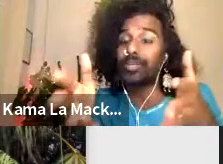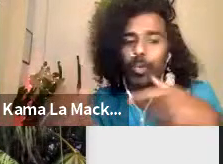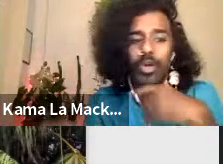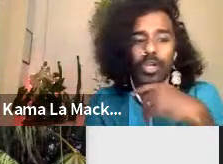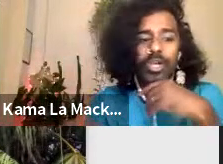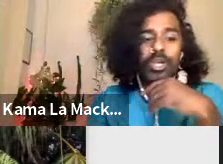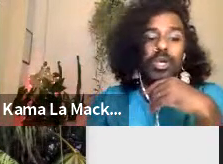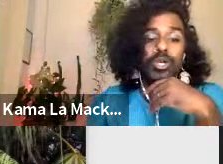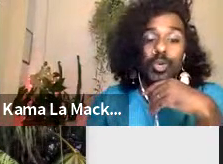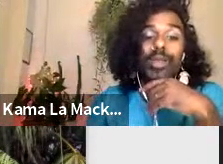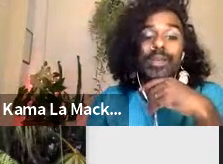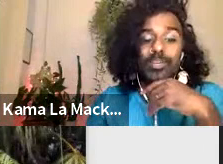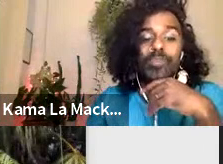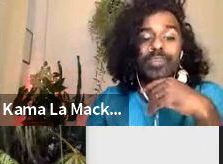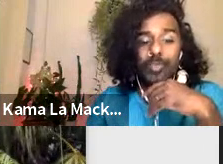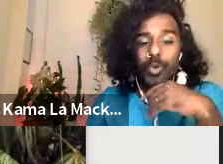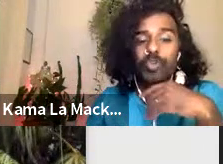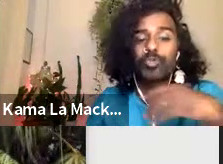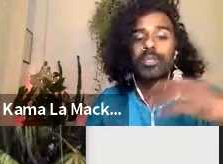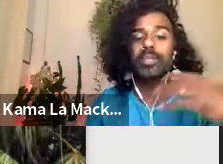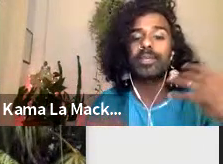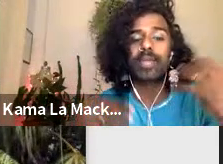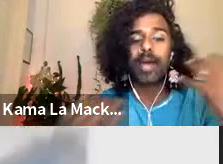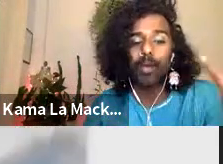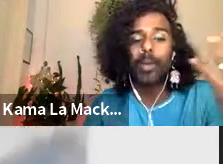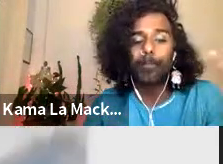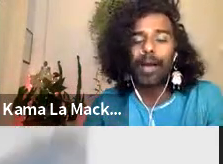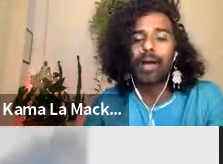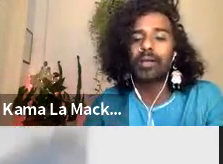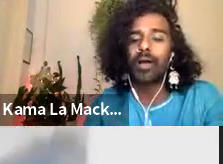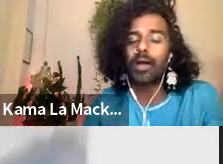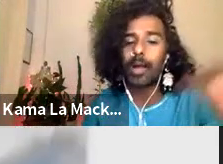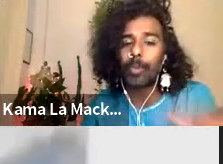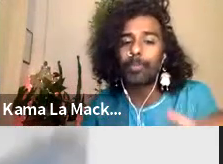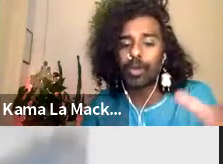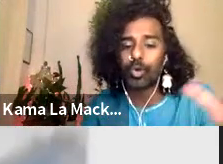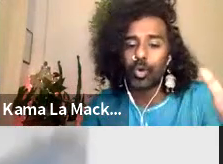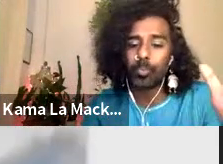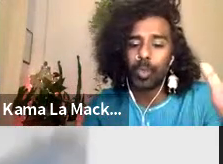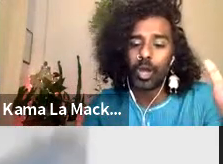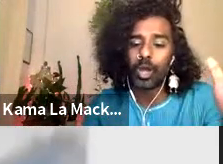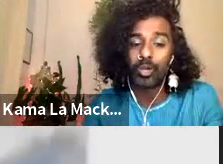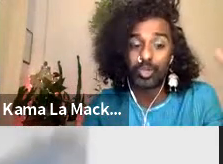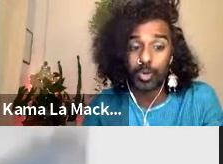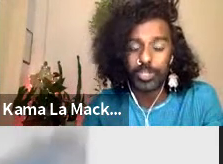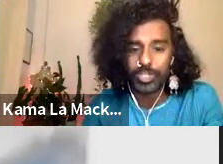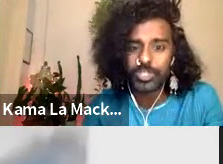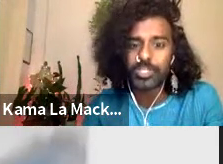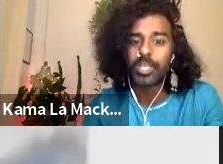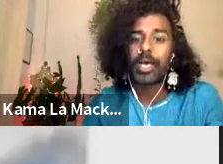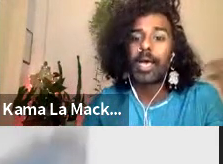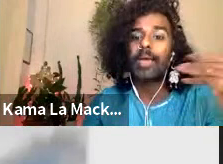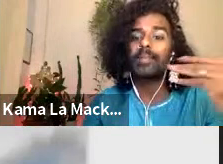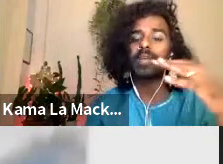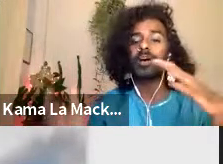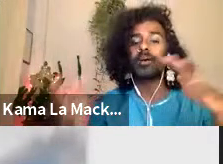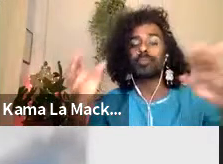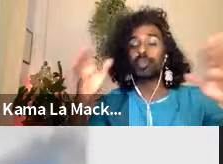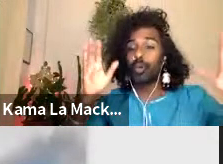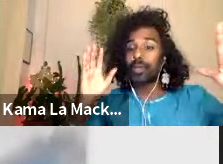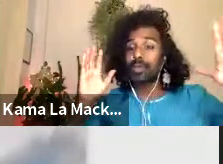portrayed in the work. So what I did with this work really is that I went back home to Mauritius,